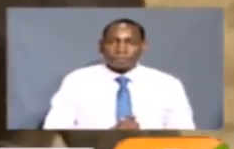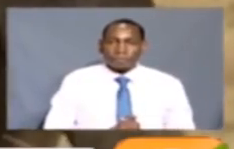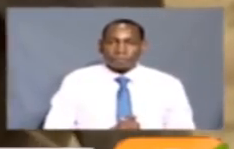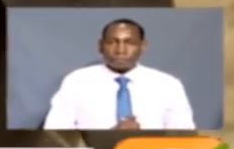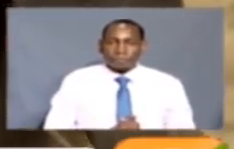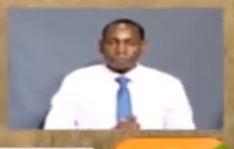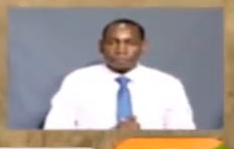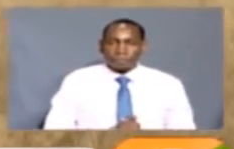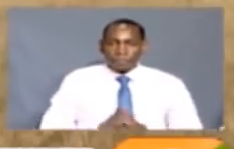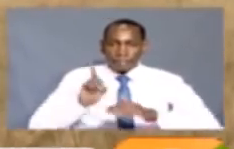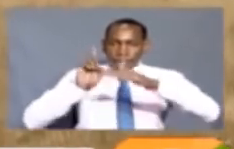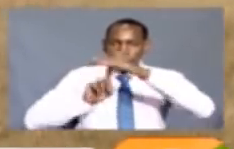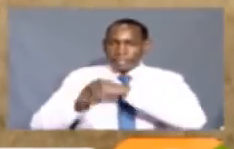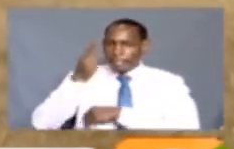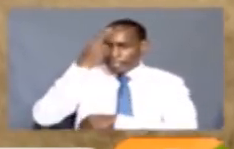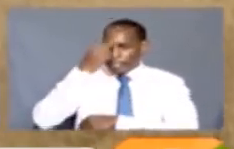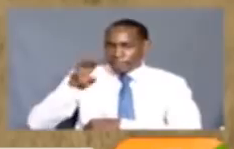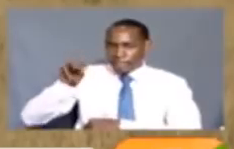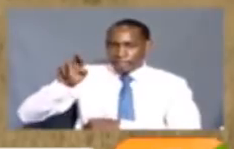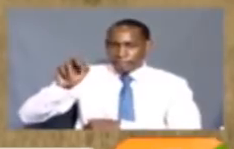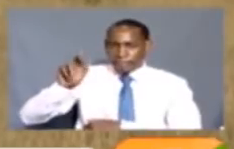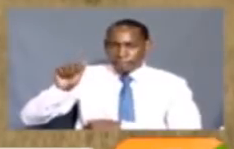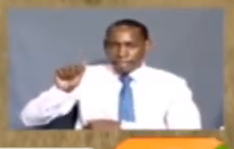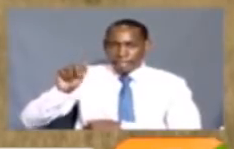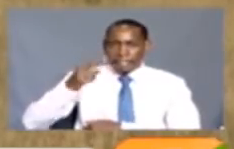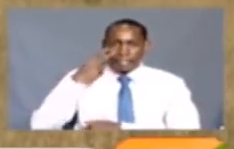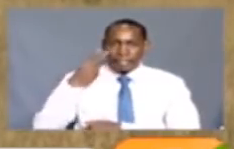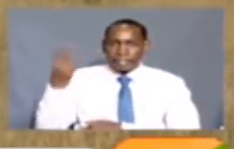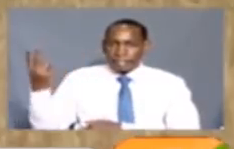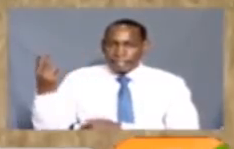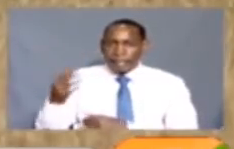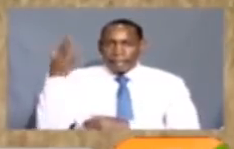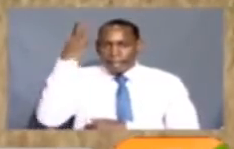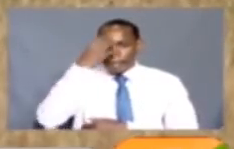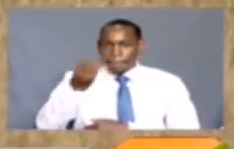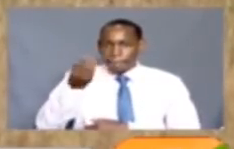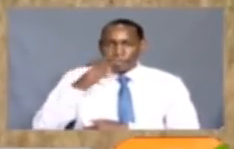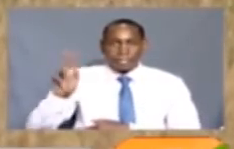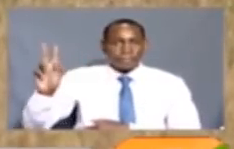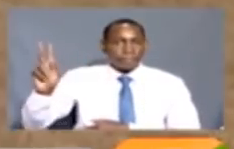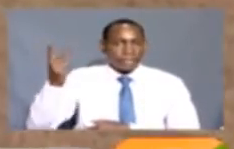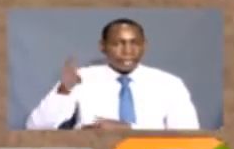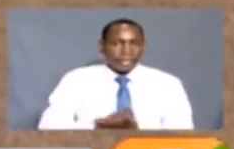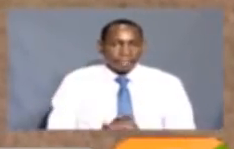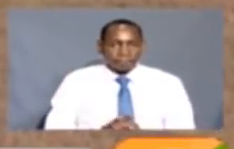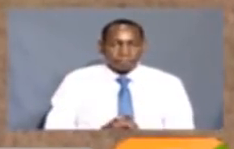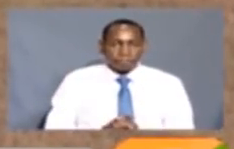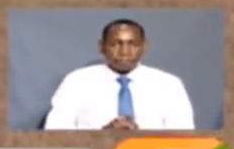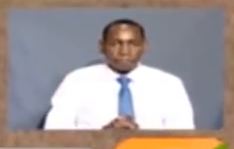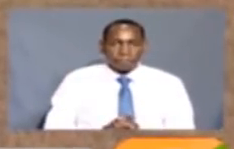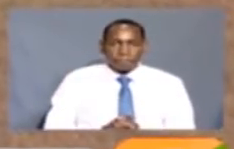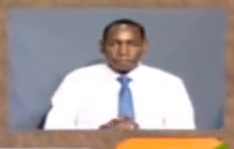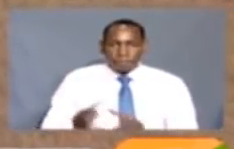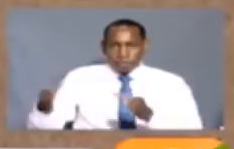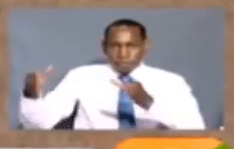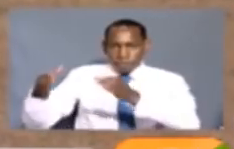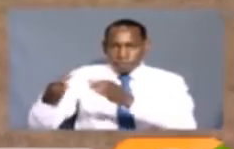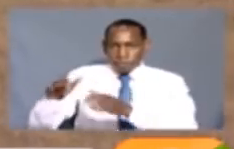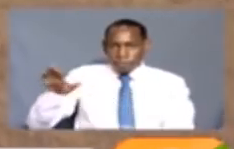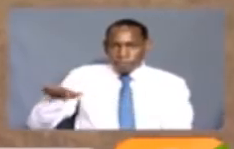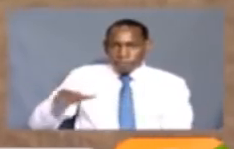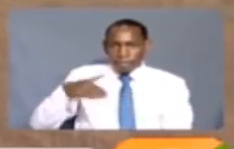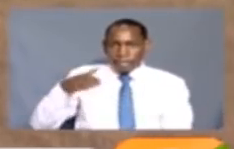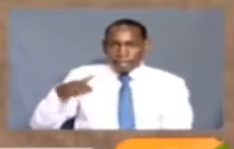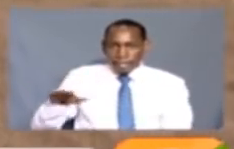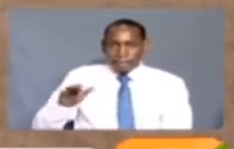We're in the Maasai Mara, and look how beautiful Kenya is. This is a herd of elephants, and they're